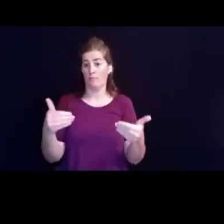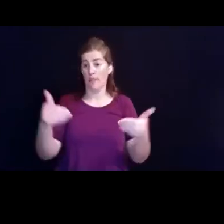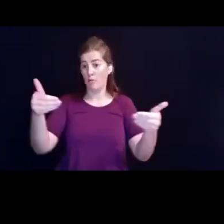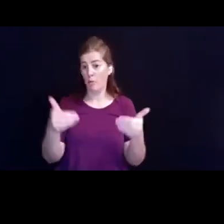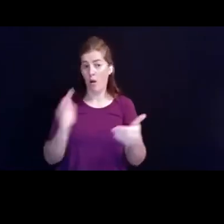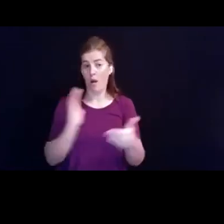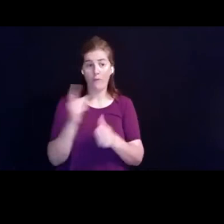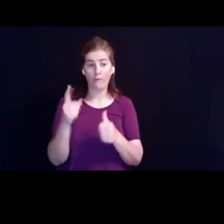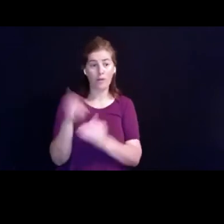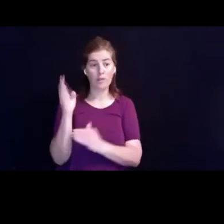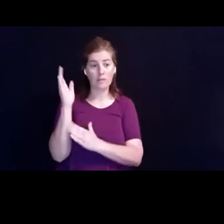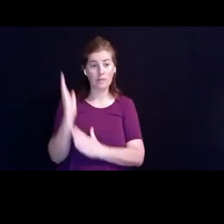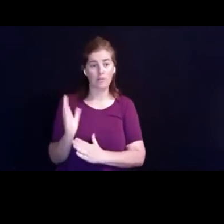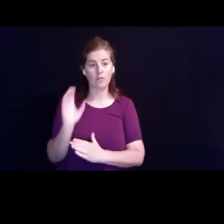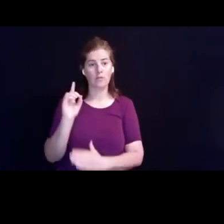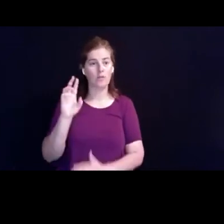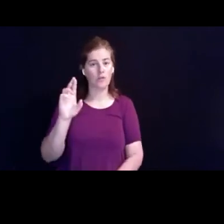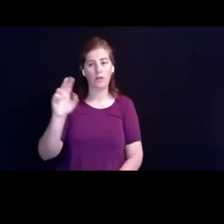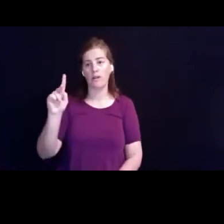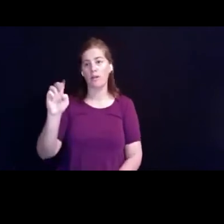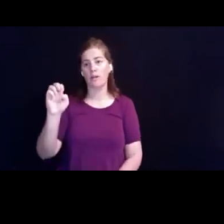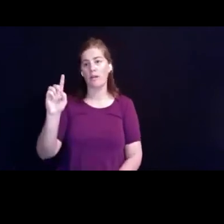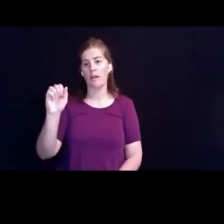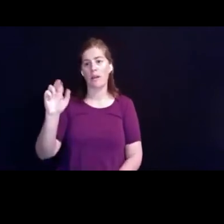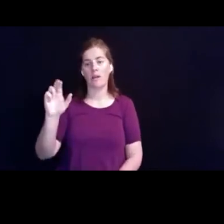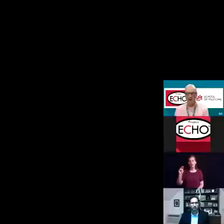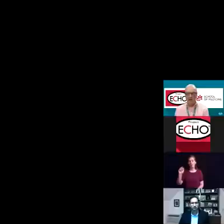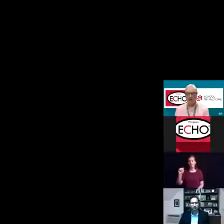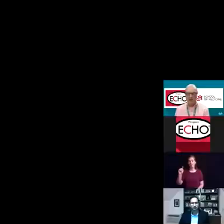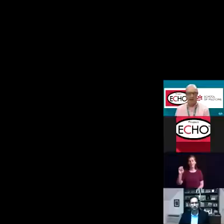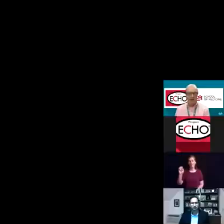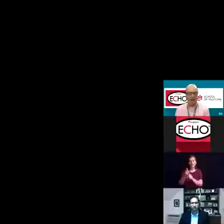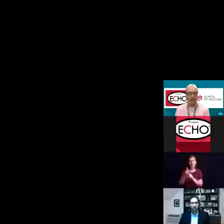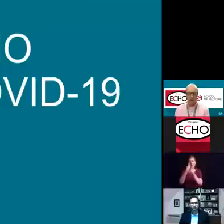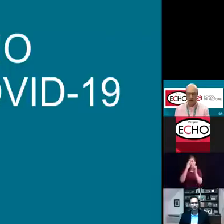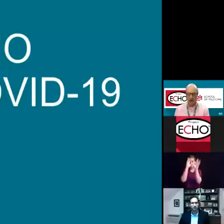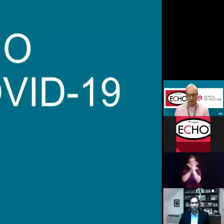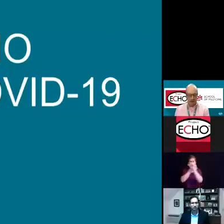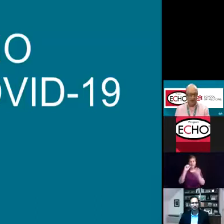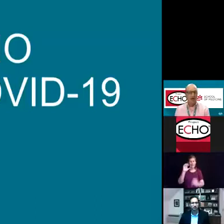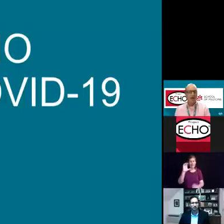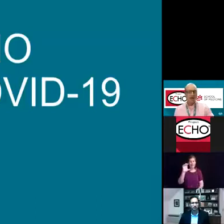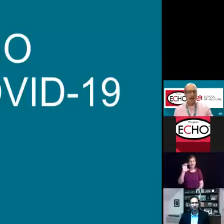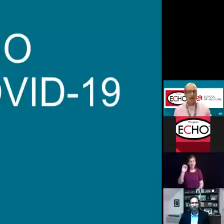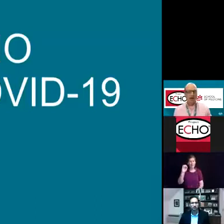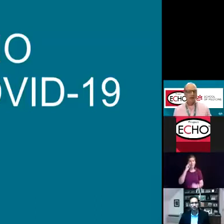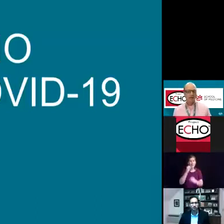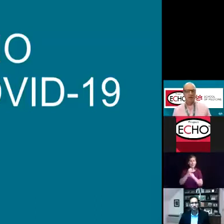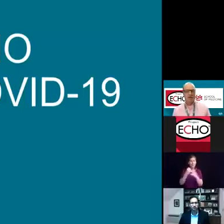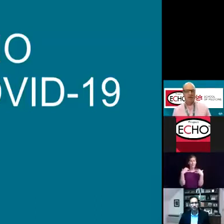first speaker, who's Dr. Kedar Mate, who's president and CEO of the Institute for Healthcare Improvement.